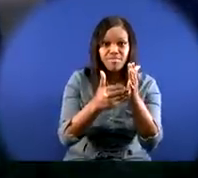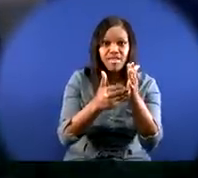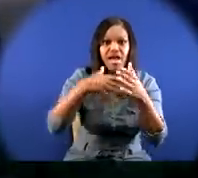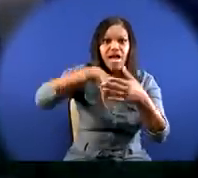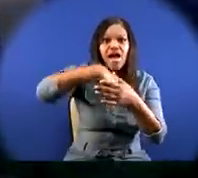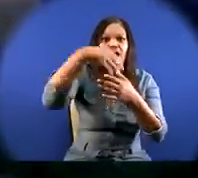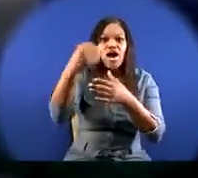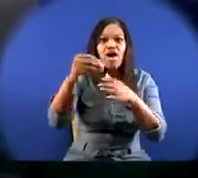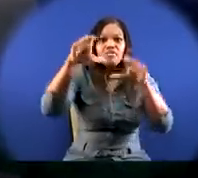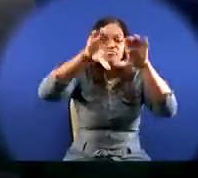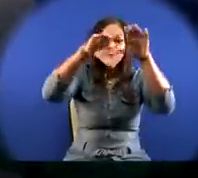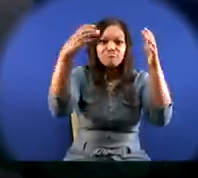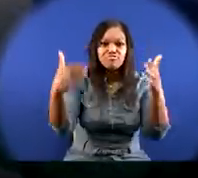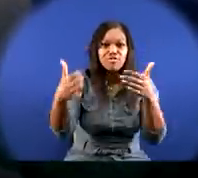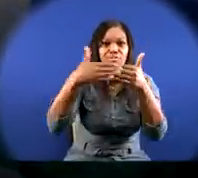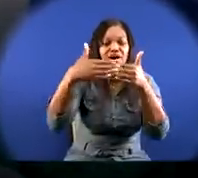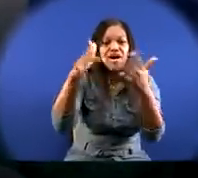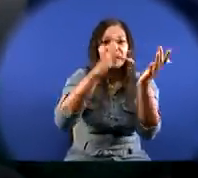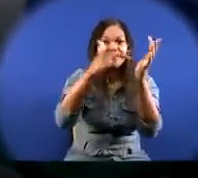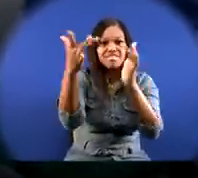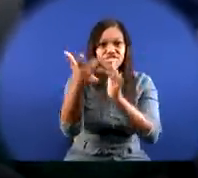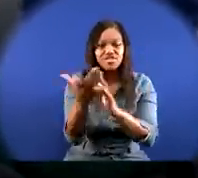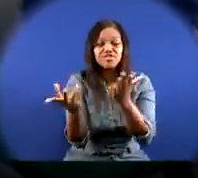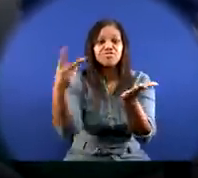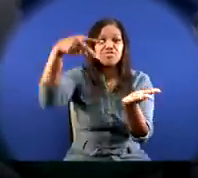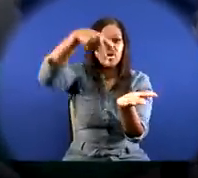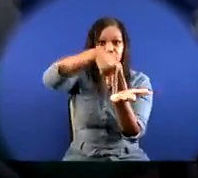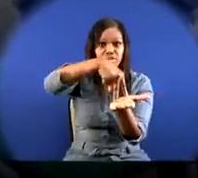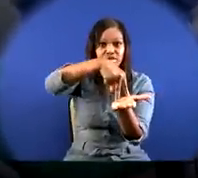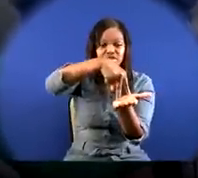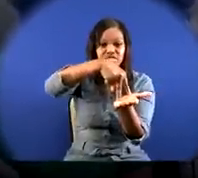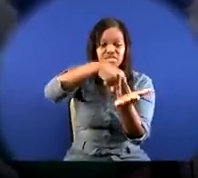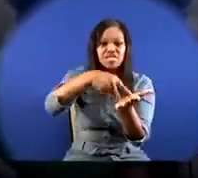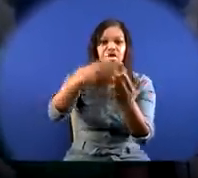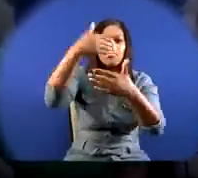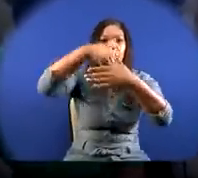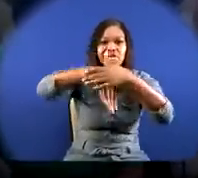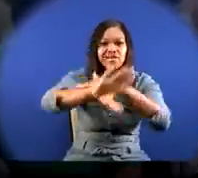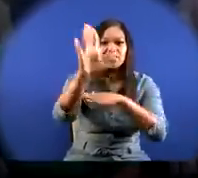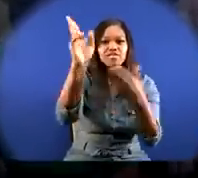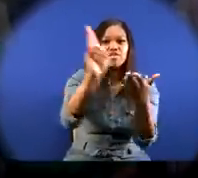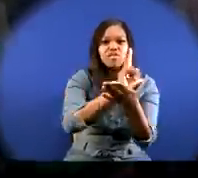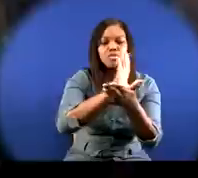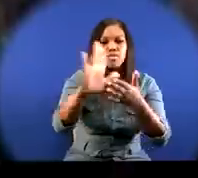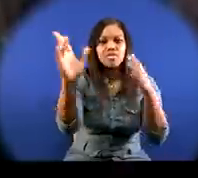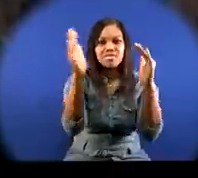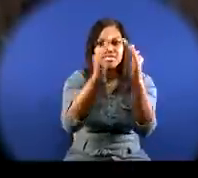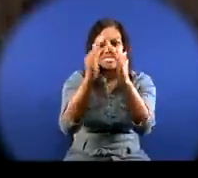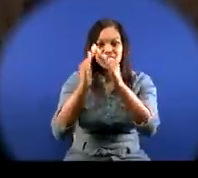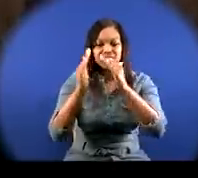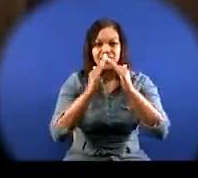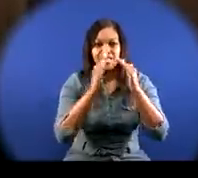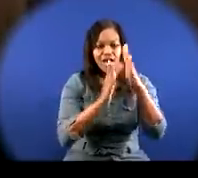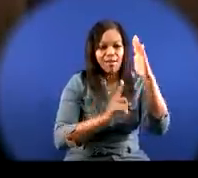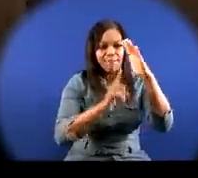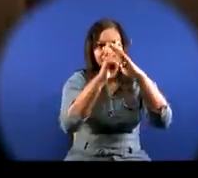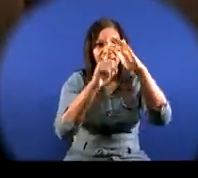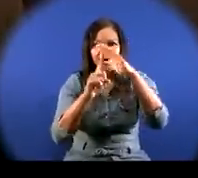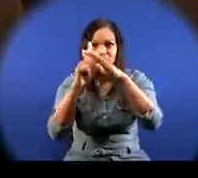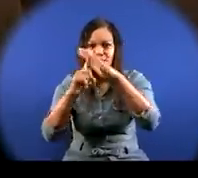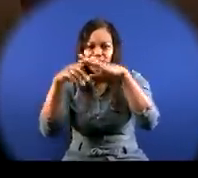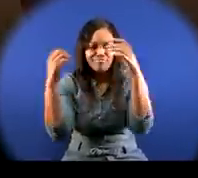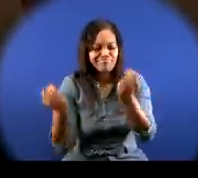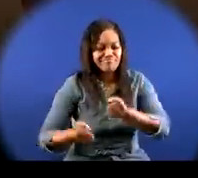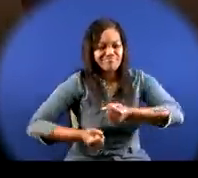tombs after Jesus' resurrection and went into the holy city and appeared to